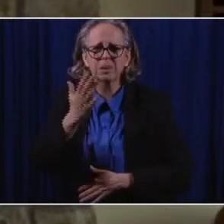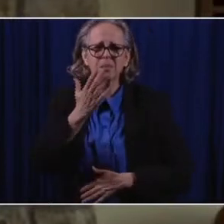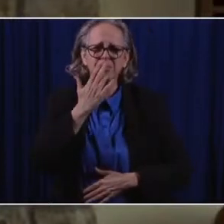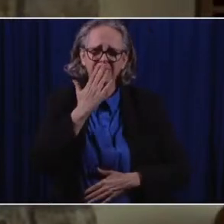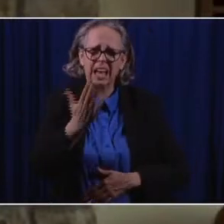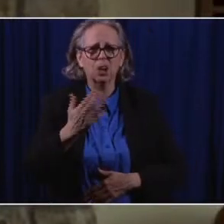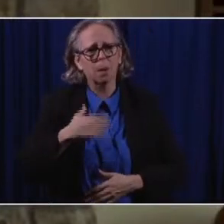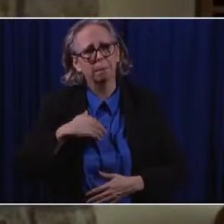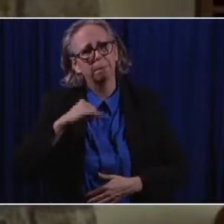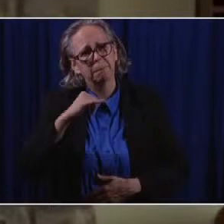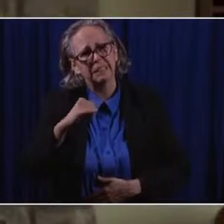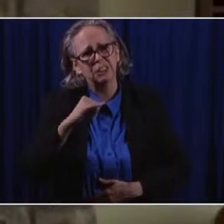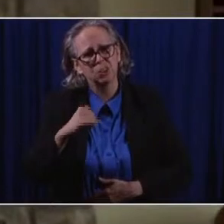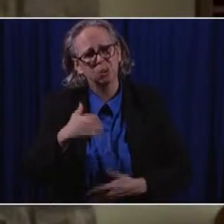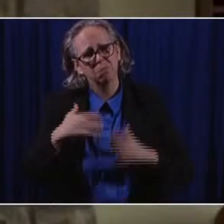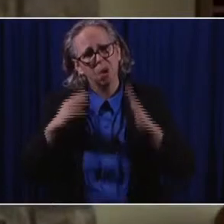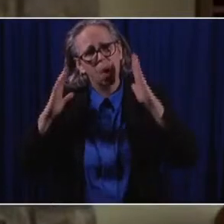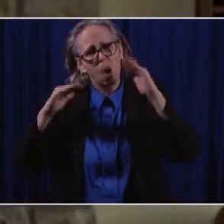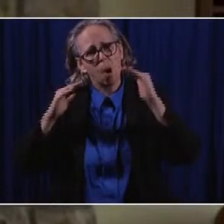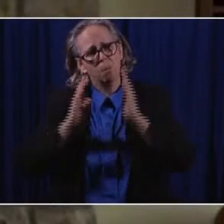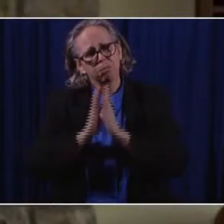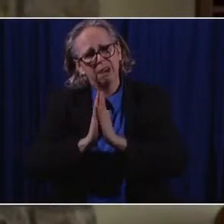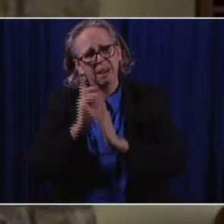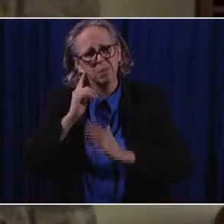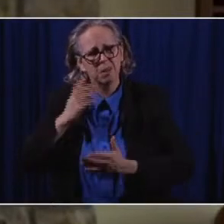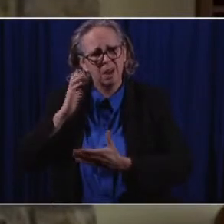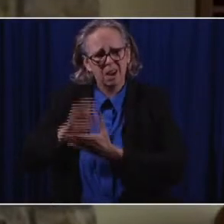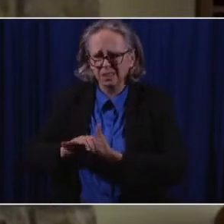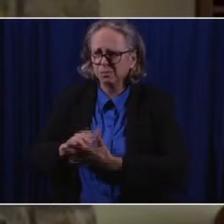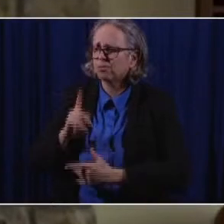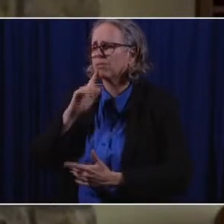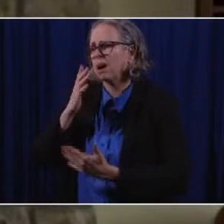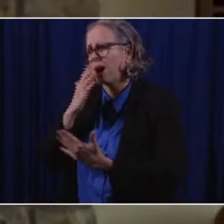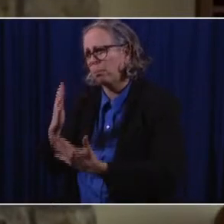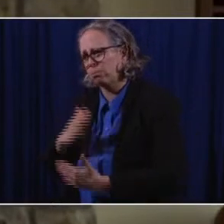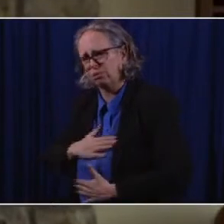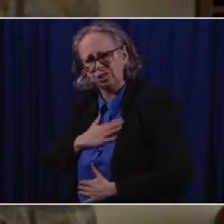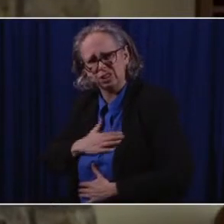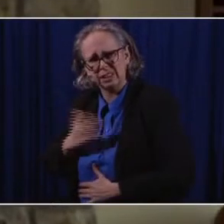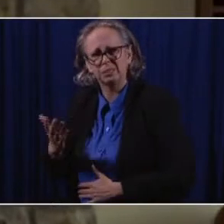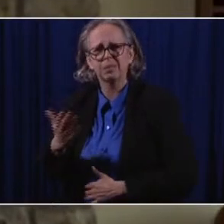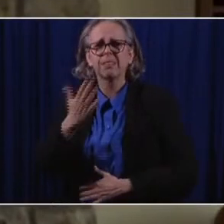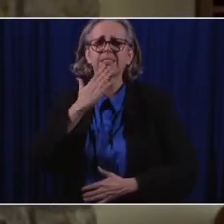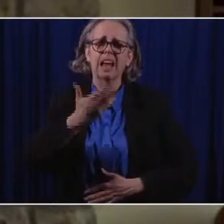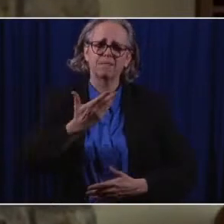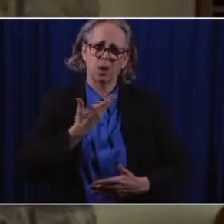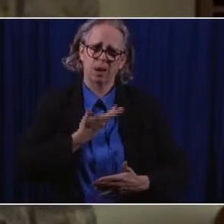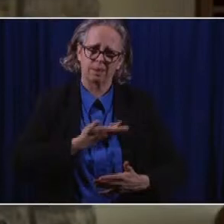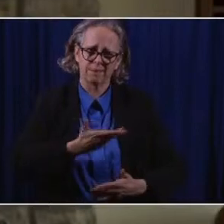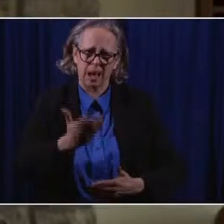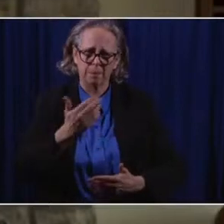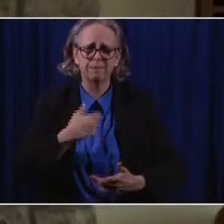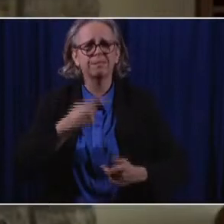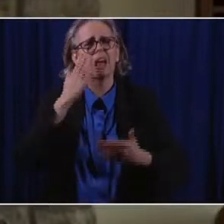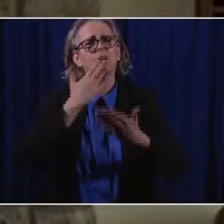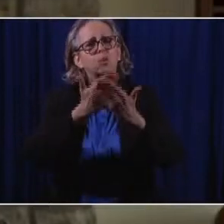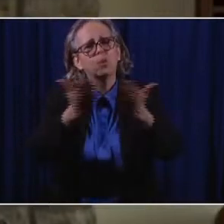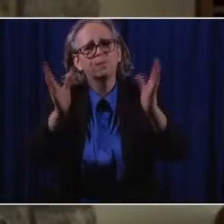I Thank do. you. Thank Thank you you. for taking time. We really appreciate it. Well, Thank you. thank you for having me and listening to our story. Thank you.